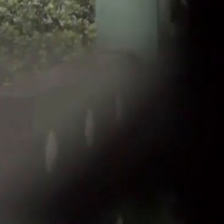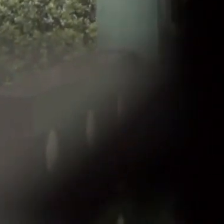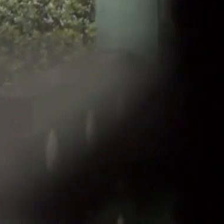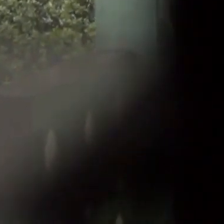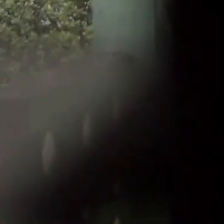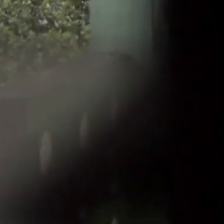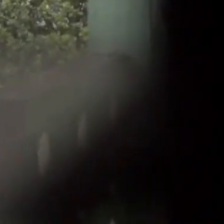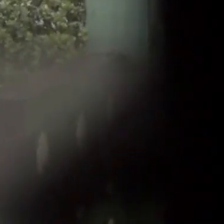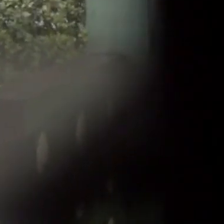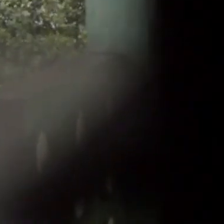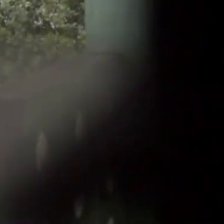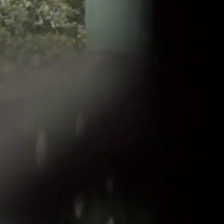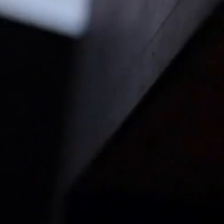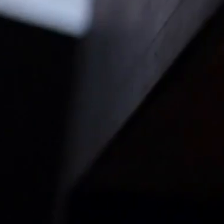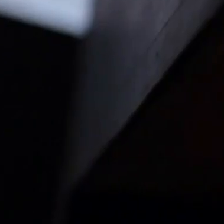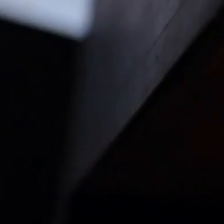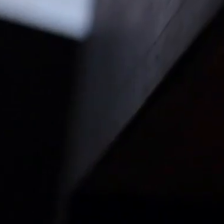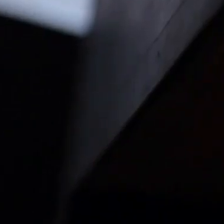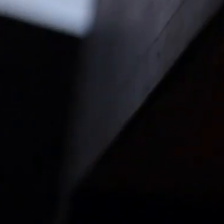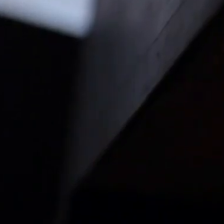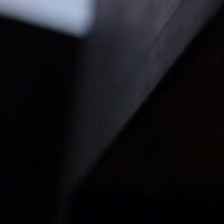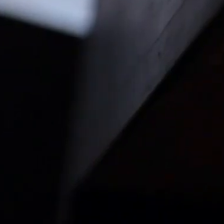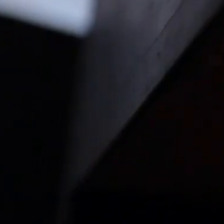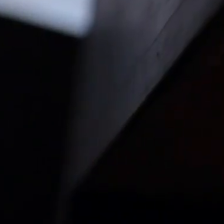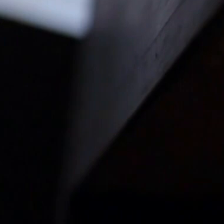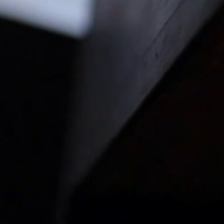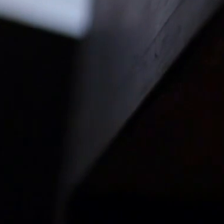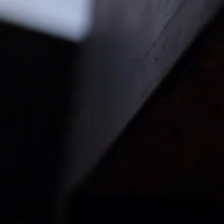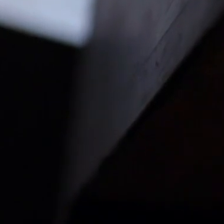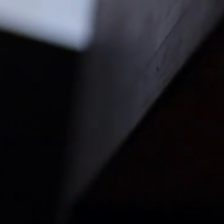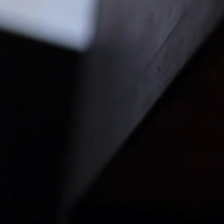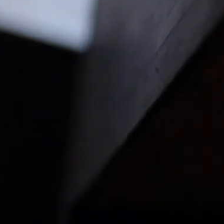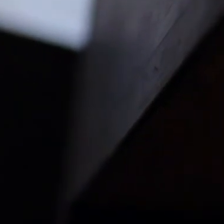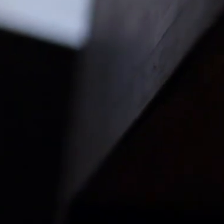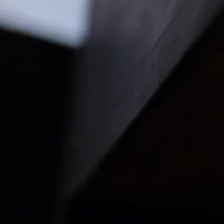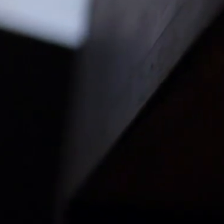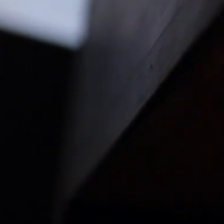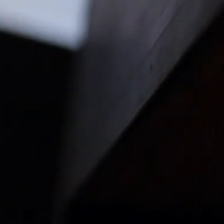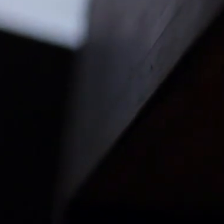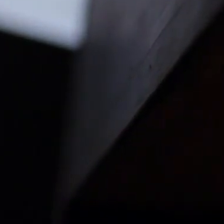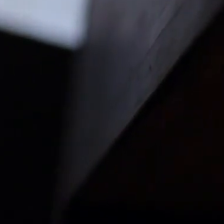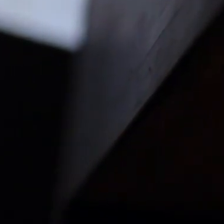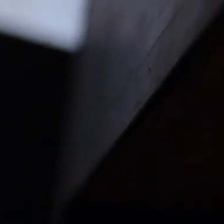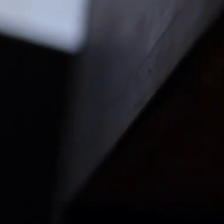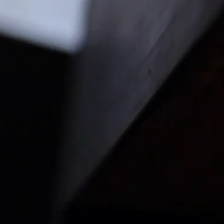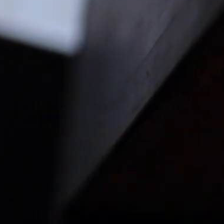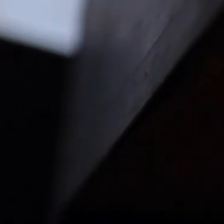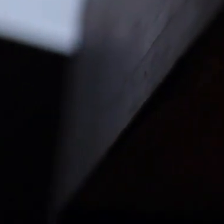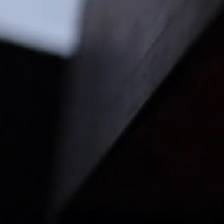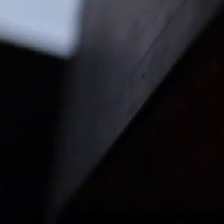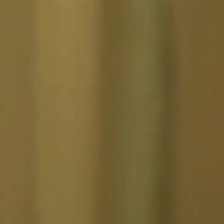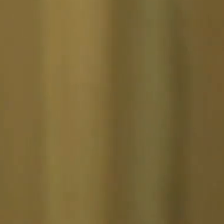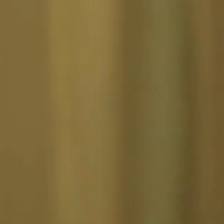you want ready to be a good priest. It's a life of discipline, it's a life of sacrifice, it's a life of work,